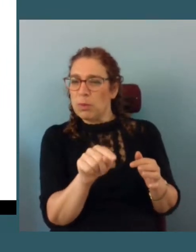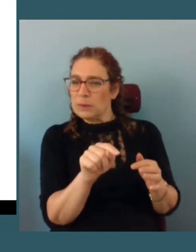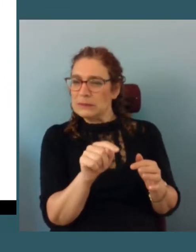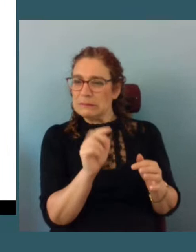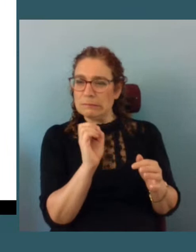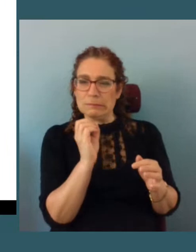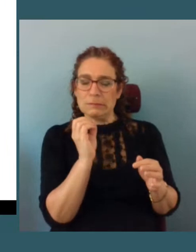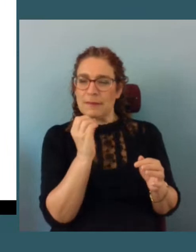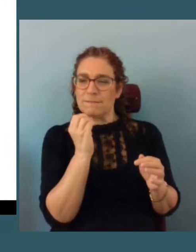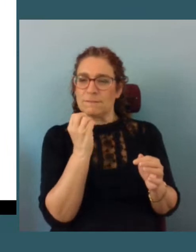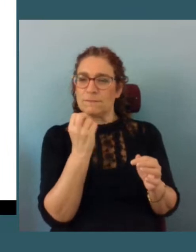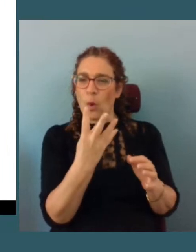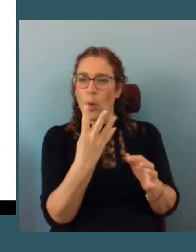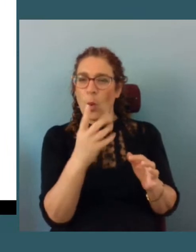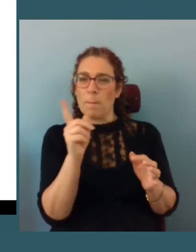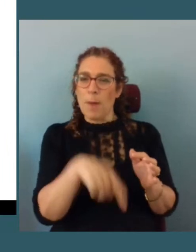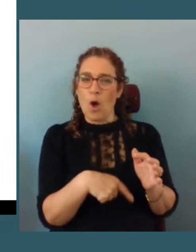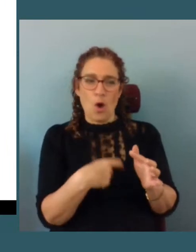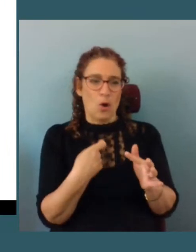so chlorphenamine.